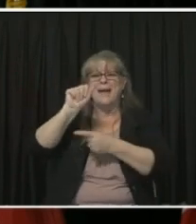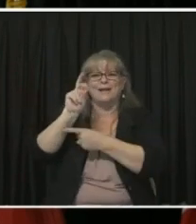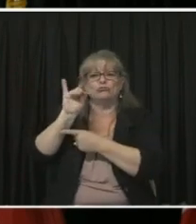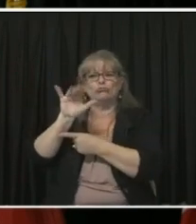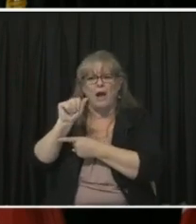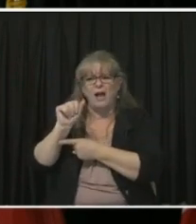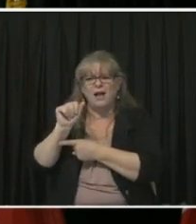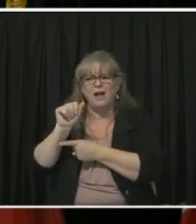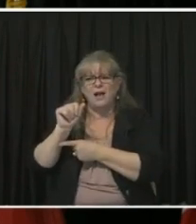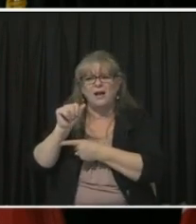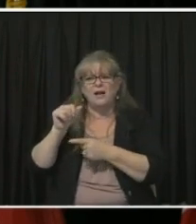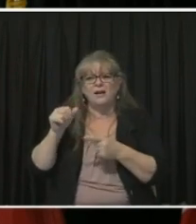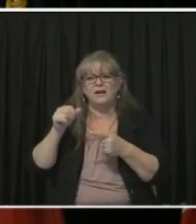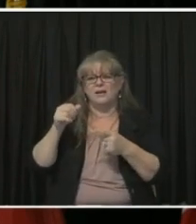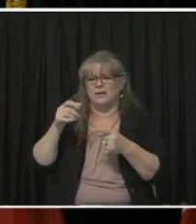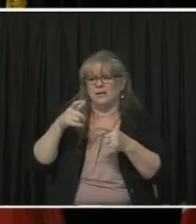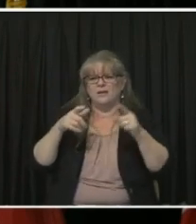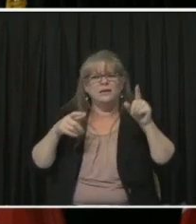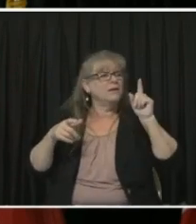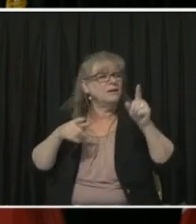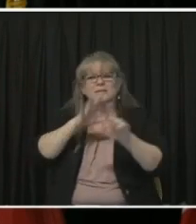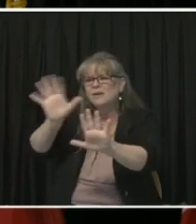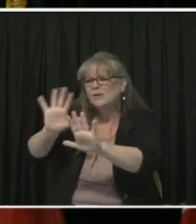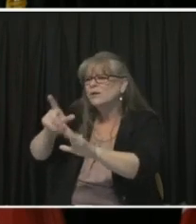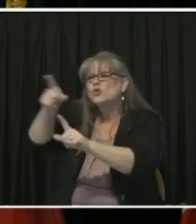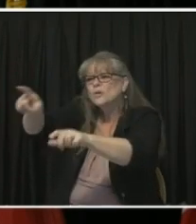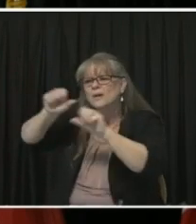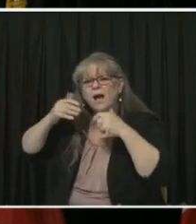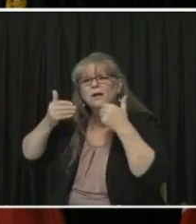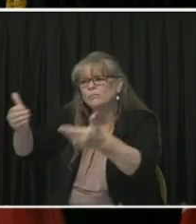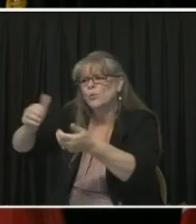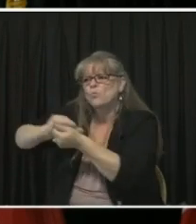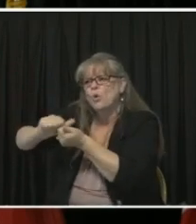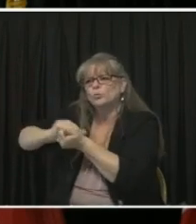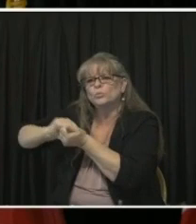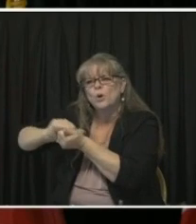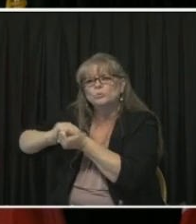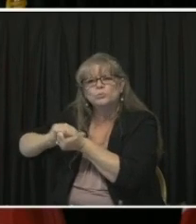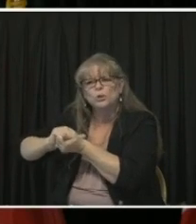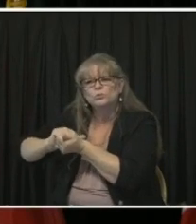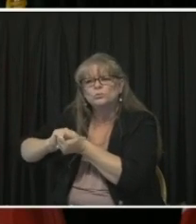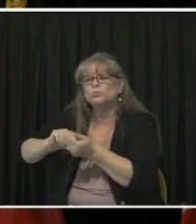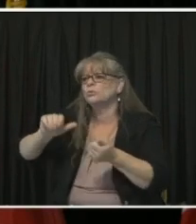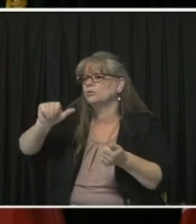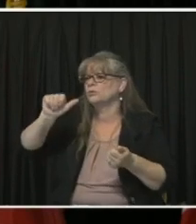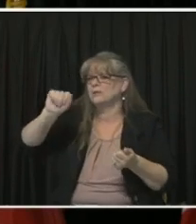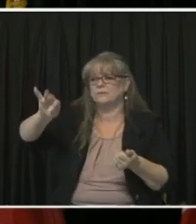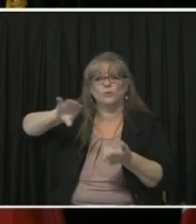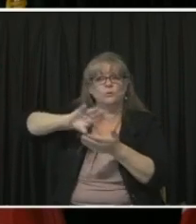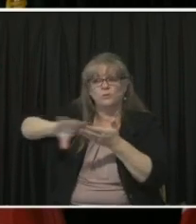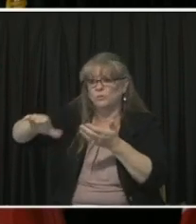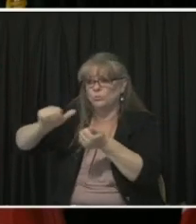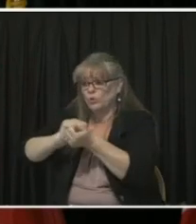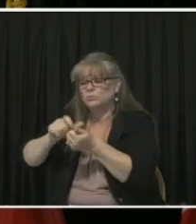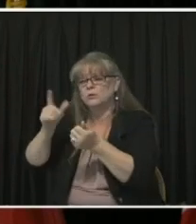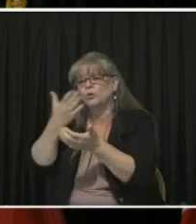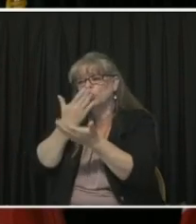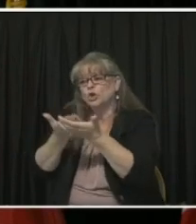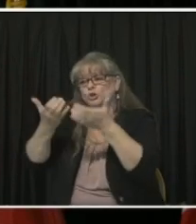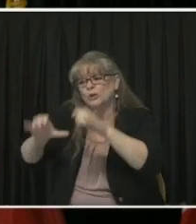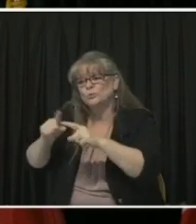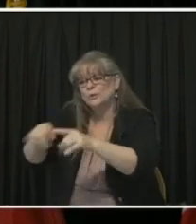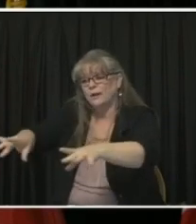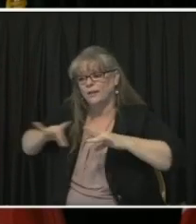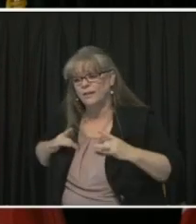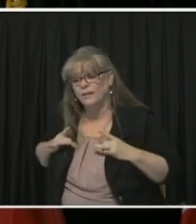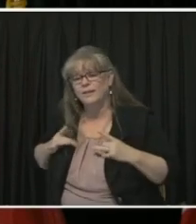day's use. If a mask wasn't washed for a number of days, it could be host to bacteria. Our old friends, strep and staph, are still